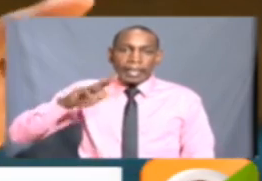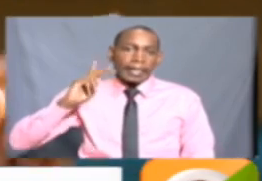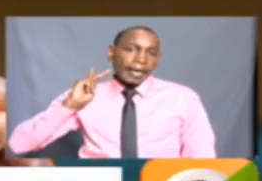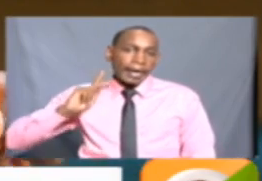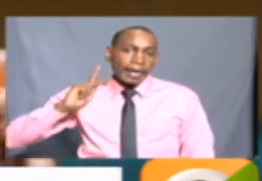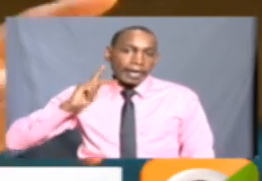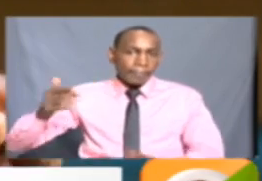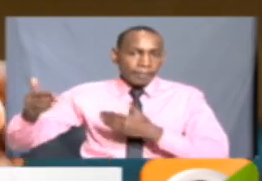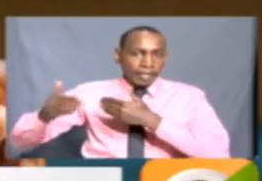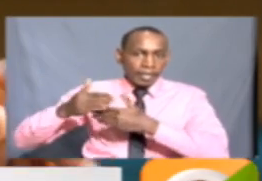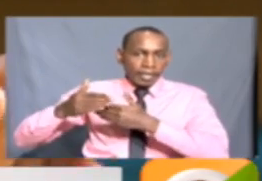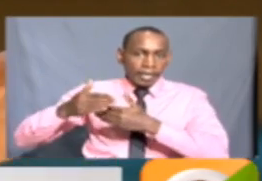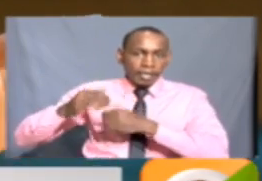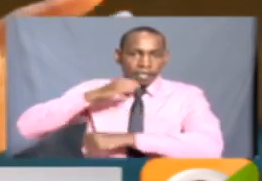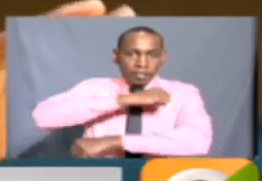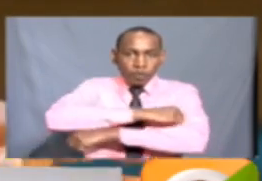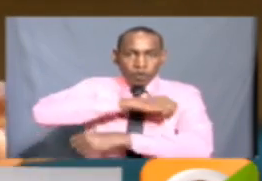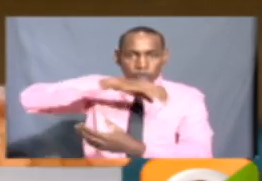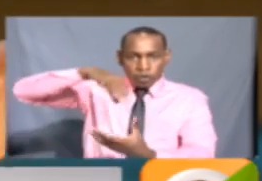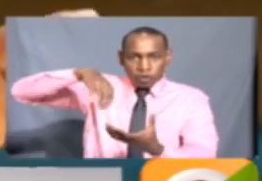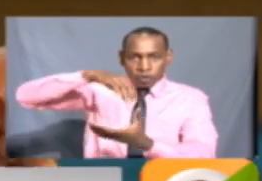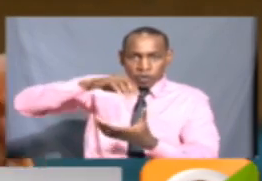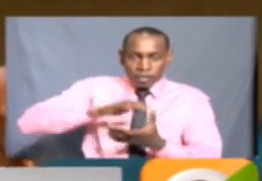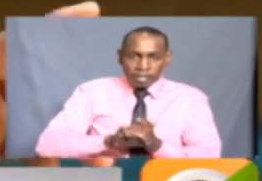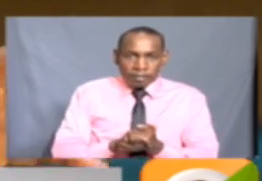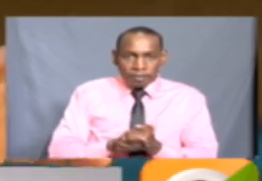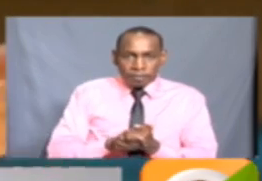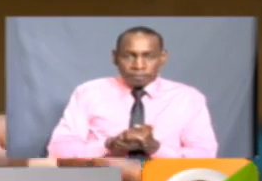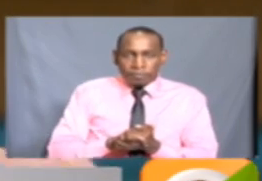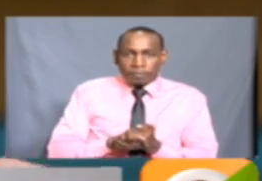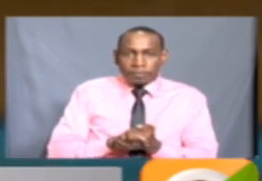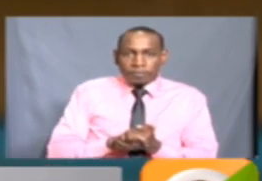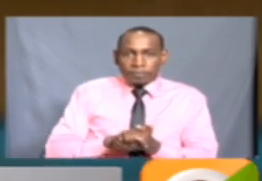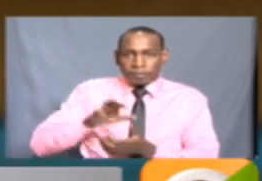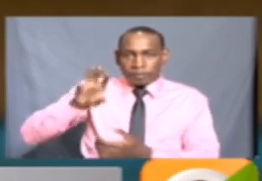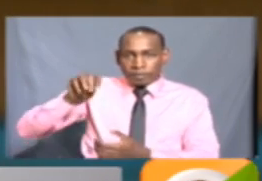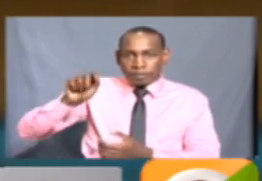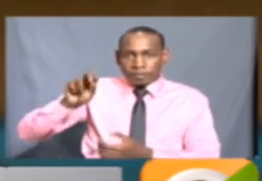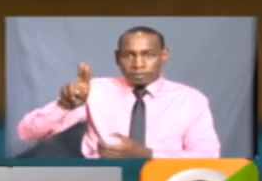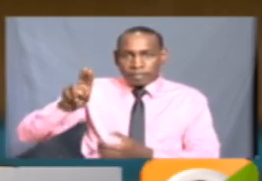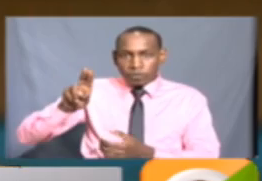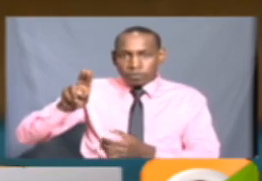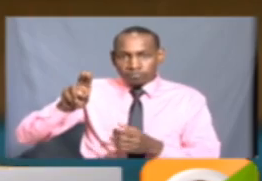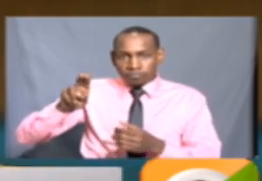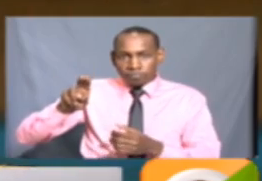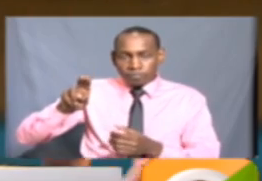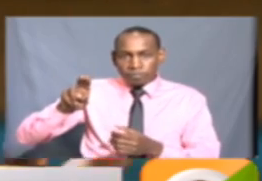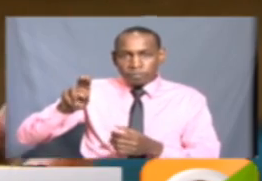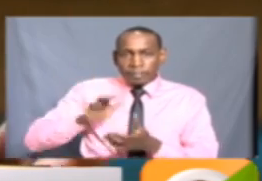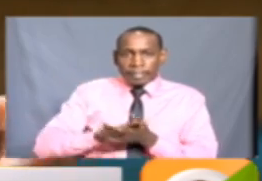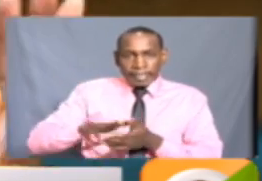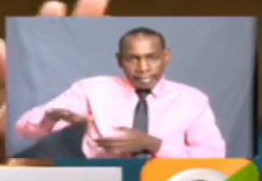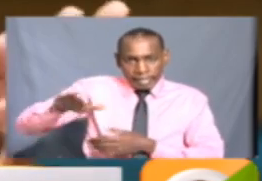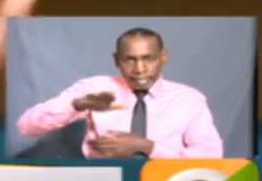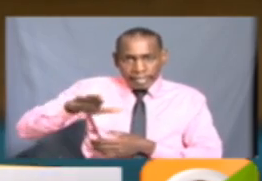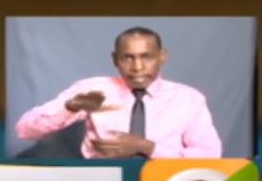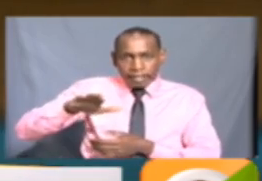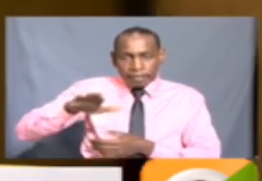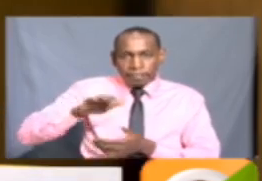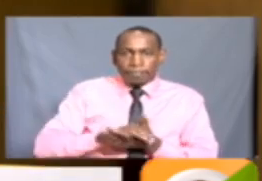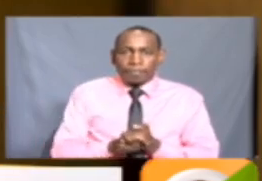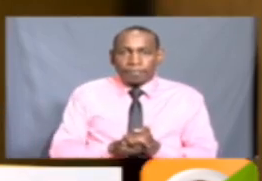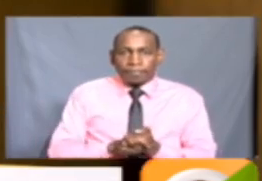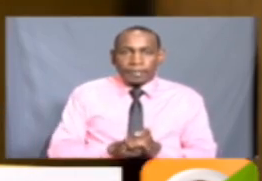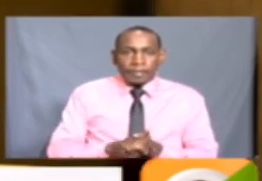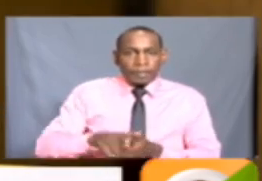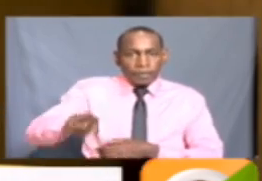na shule ya Korokocho. Kanyama tu hapo, ukitoka Kanyama hapo Kisumu ya Dogo.